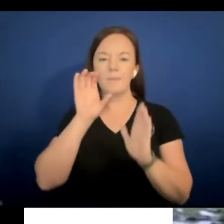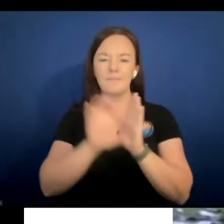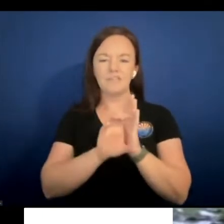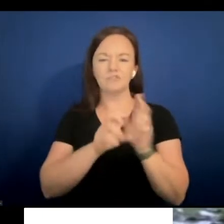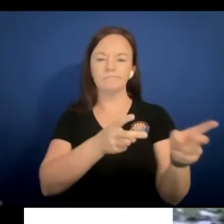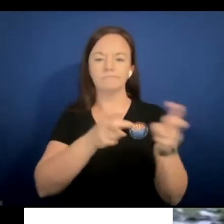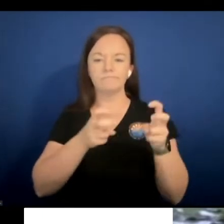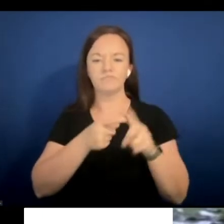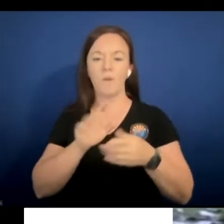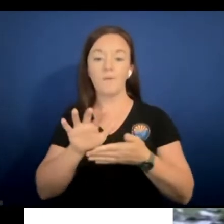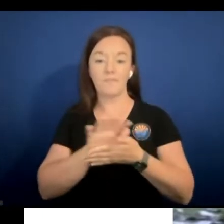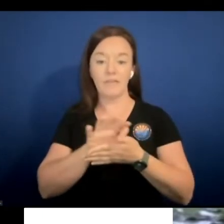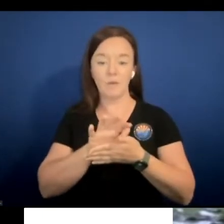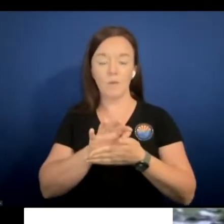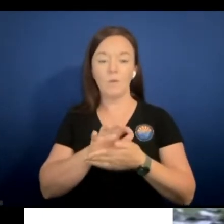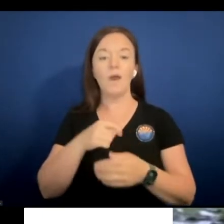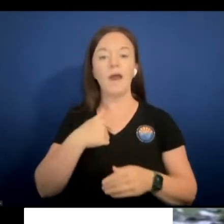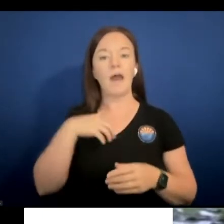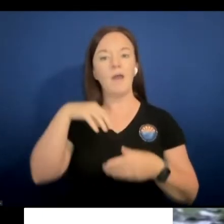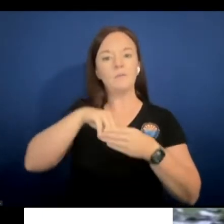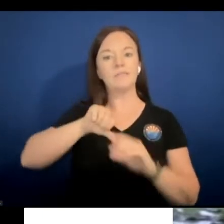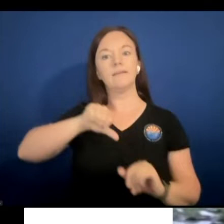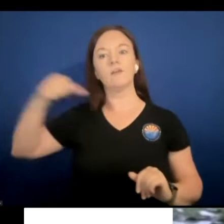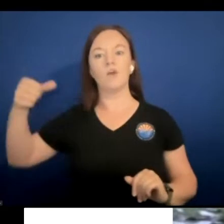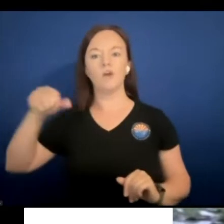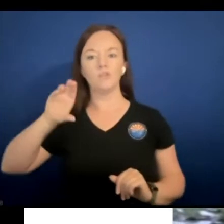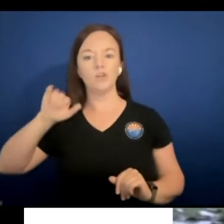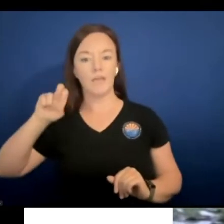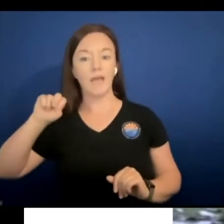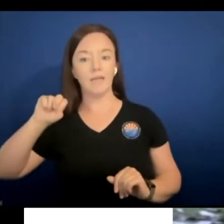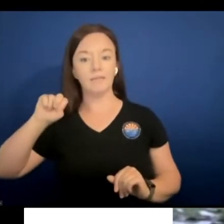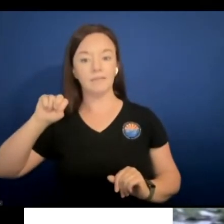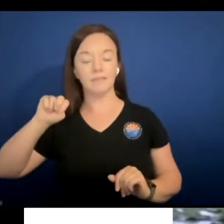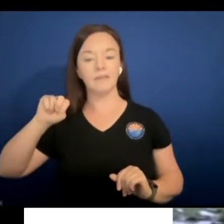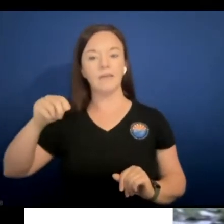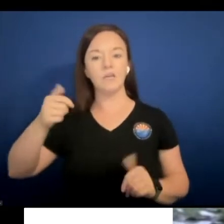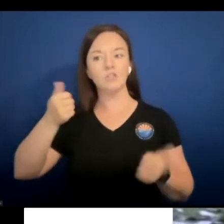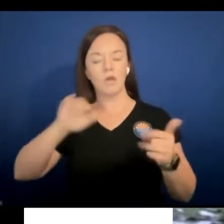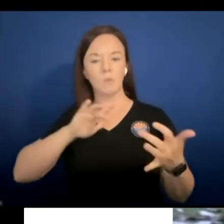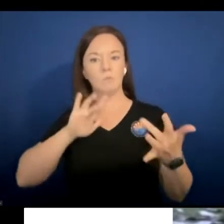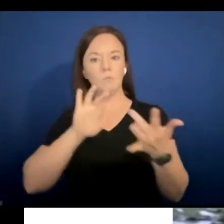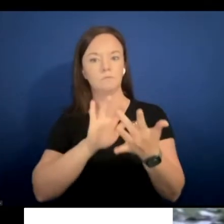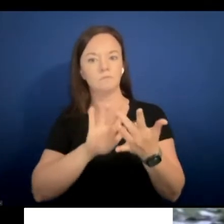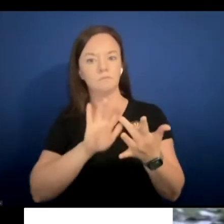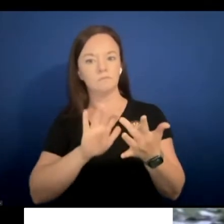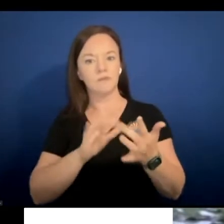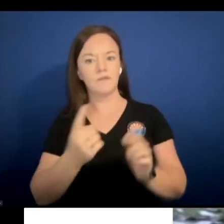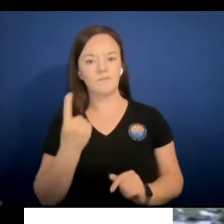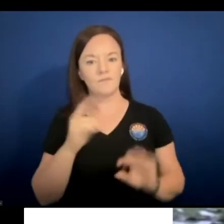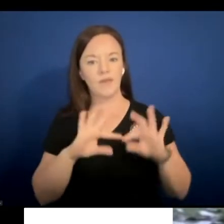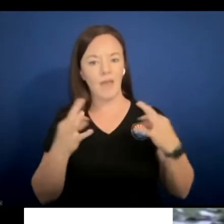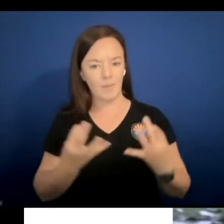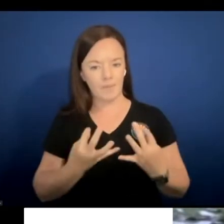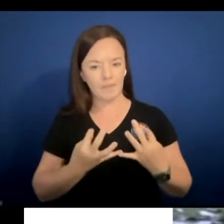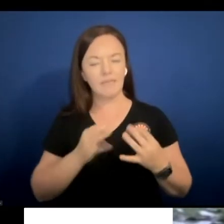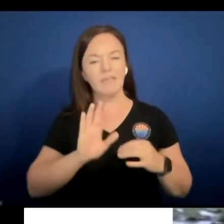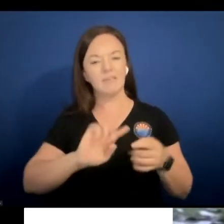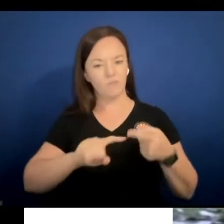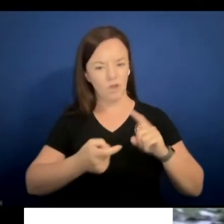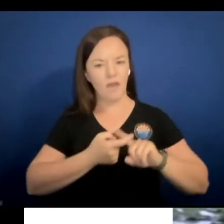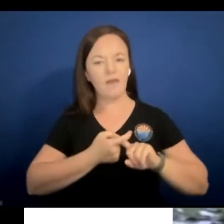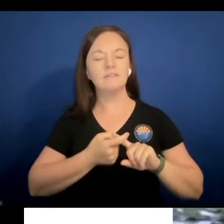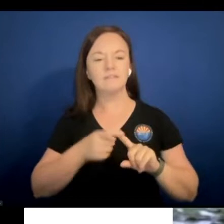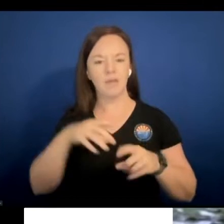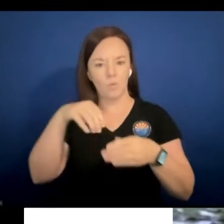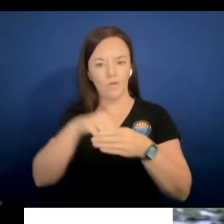I was in an adjacent canyon trying to get a hold of the family and their friends that were in the